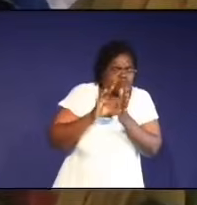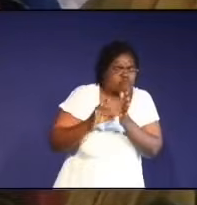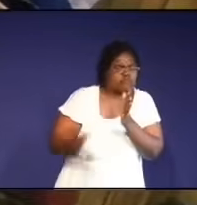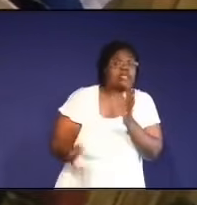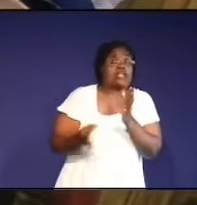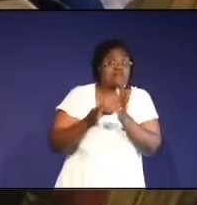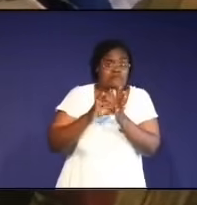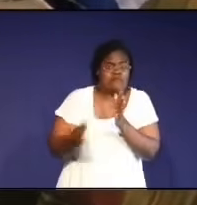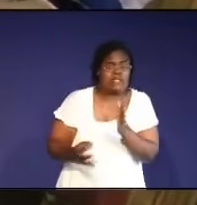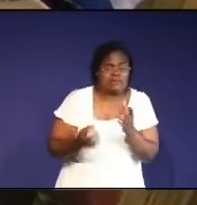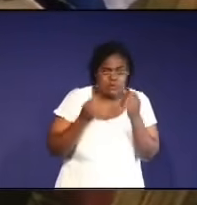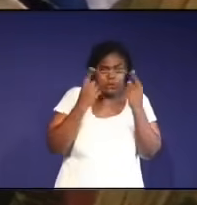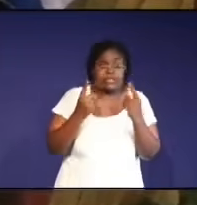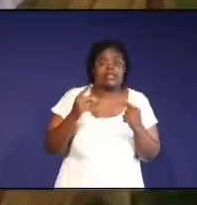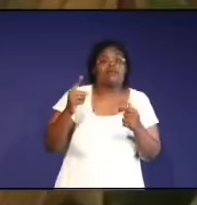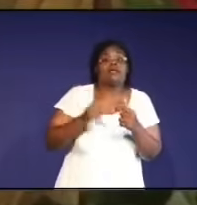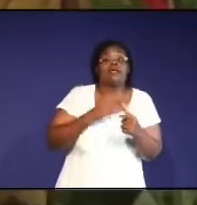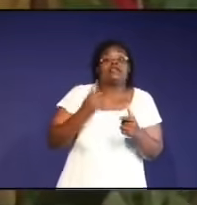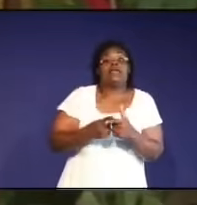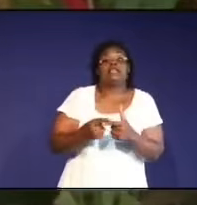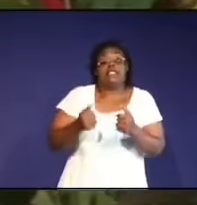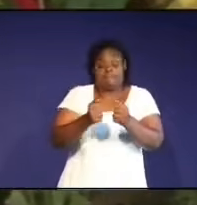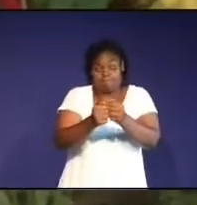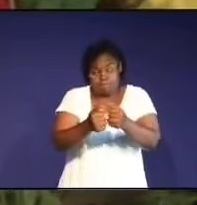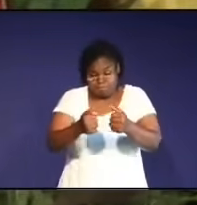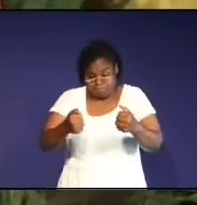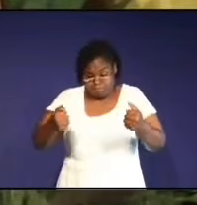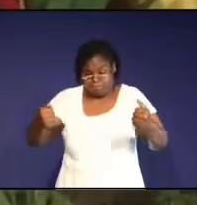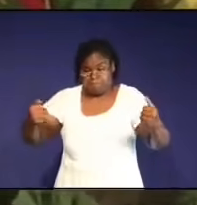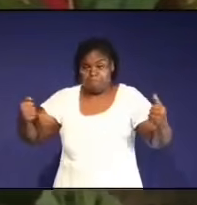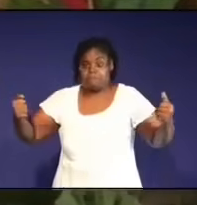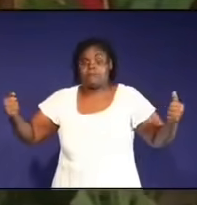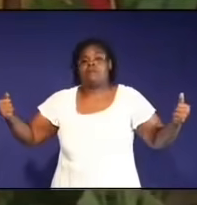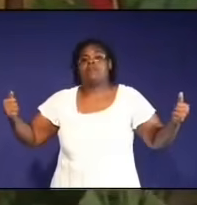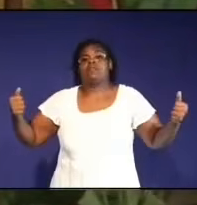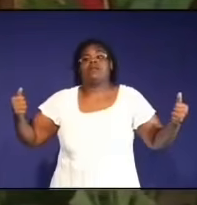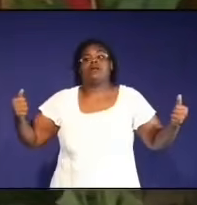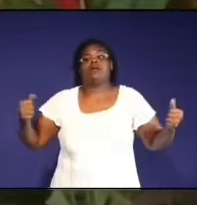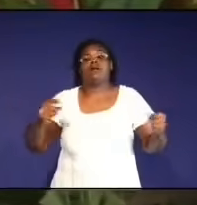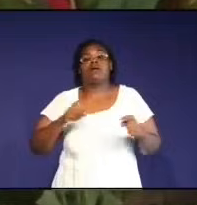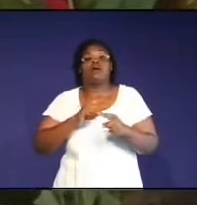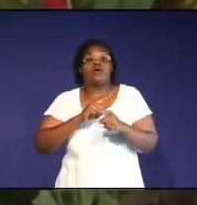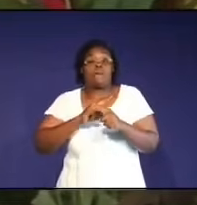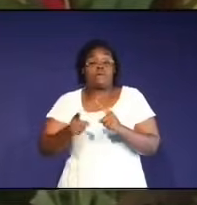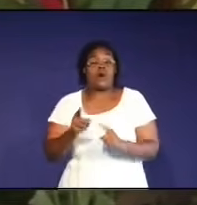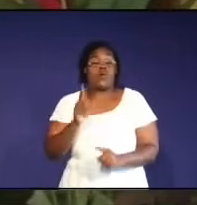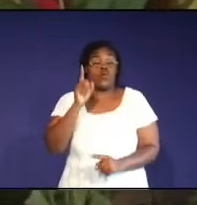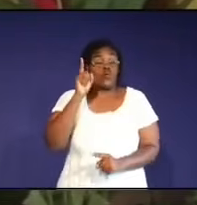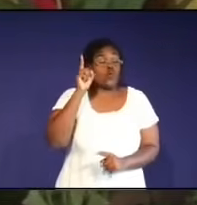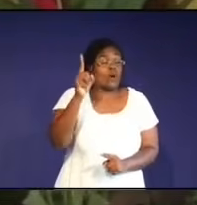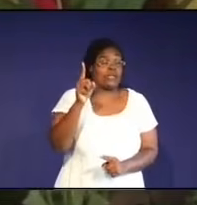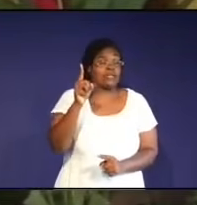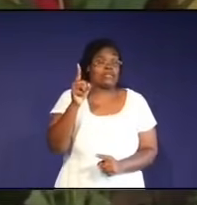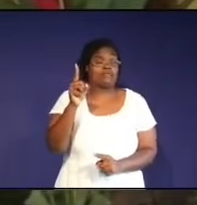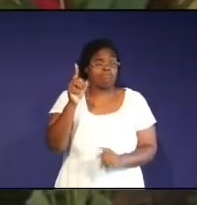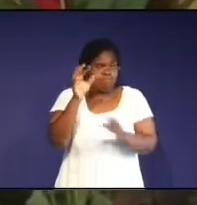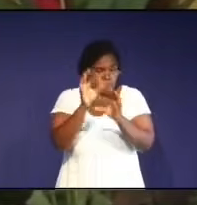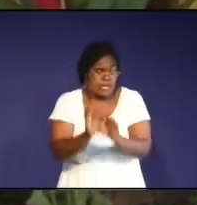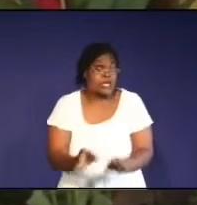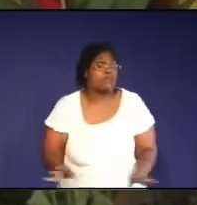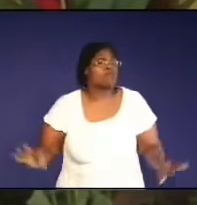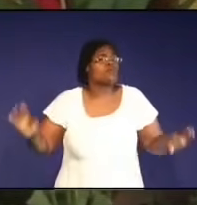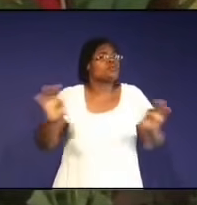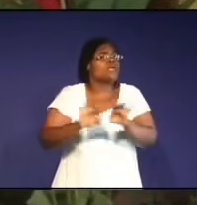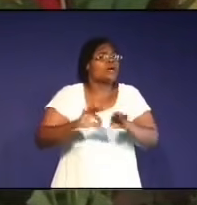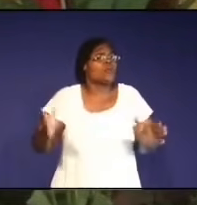wake up, he go sift us out. But there's one thing that's clear. He's going to seal